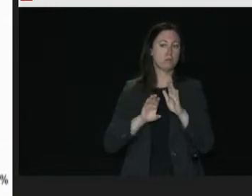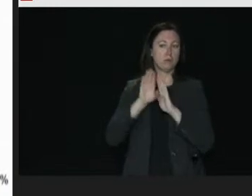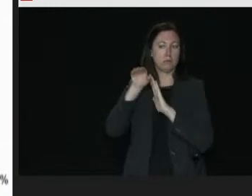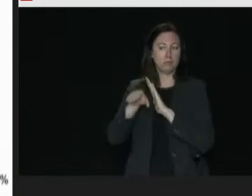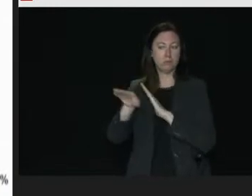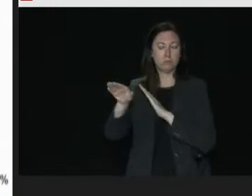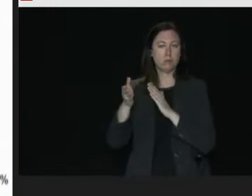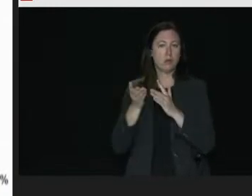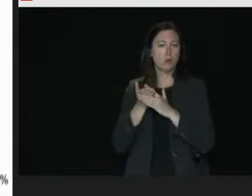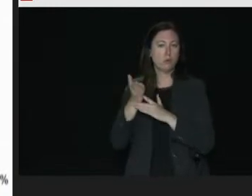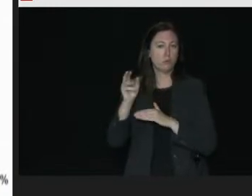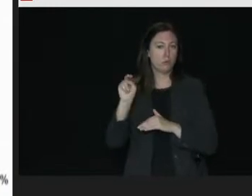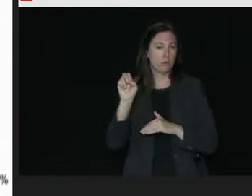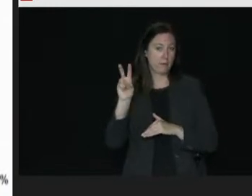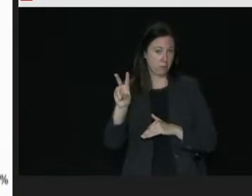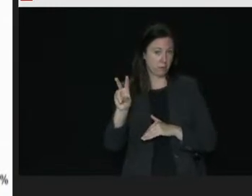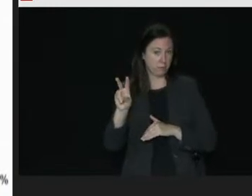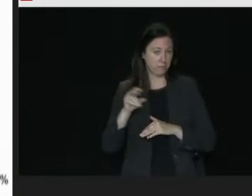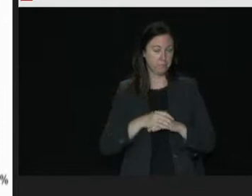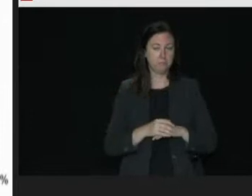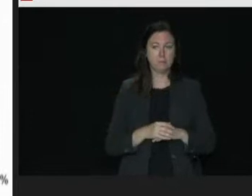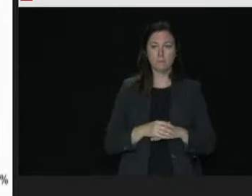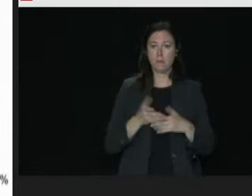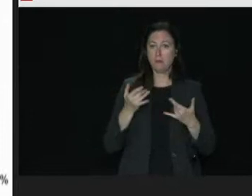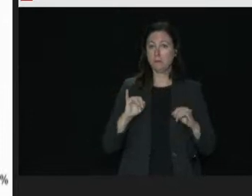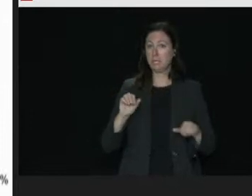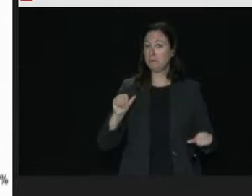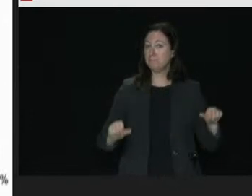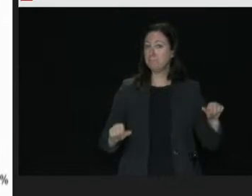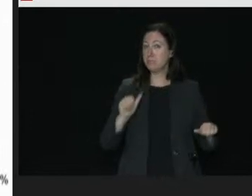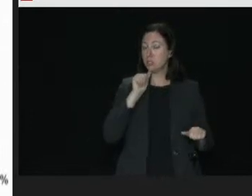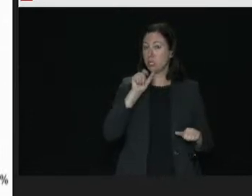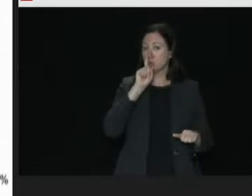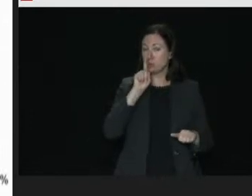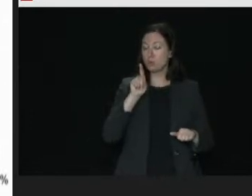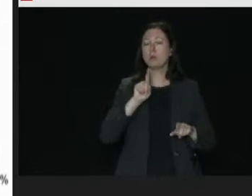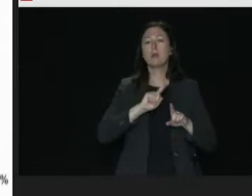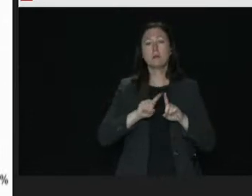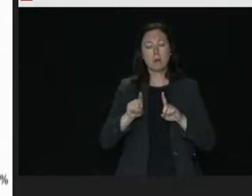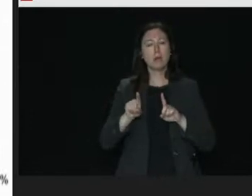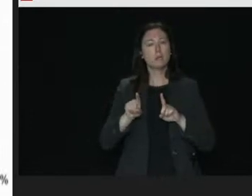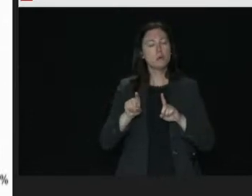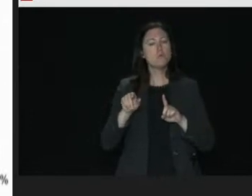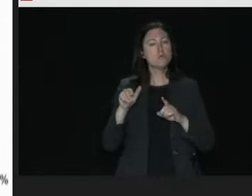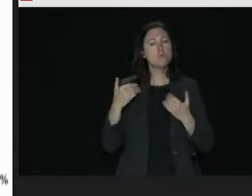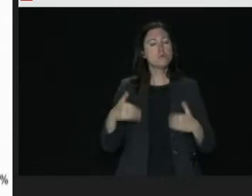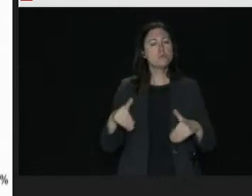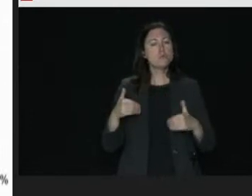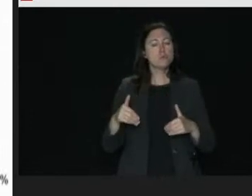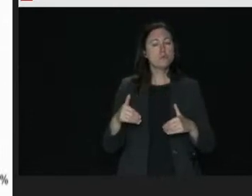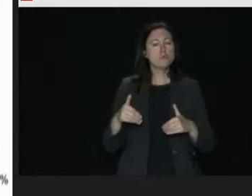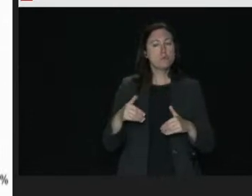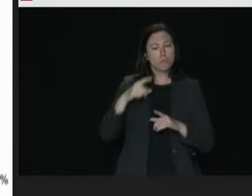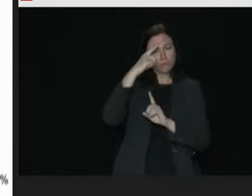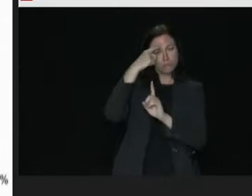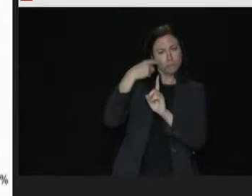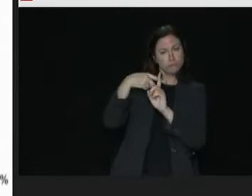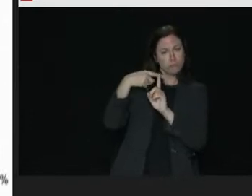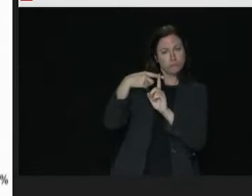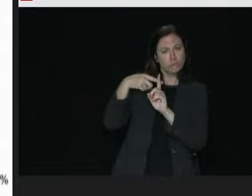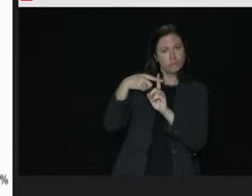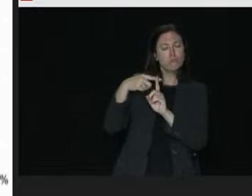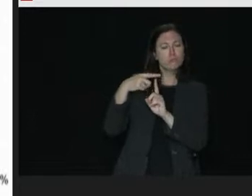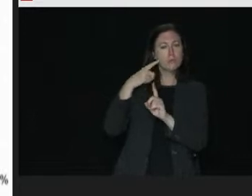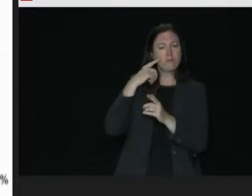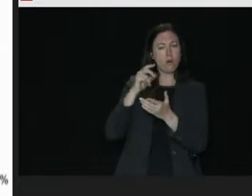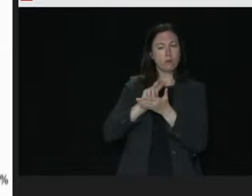November. While uncertainty remains, it provides a cautiously optimistic outlook for the coming weeks. If